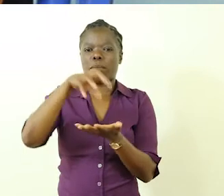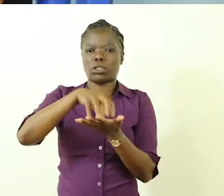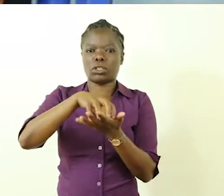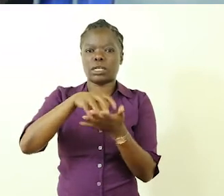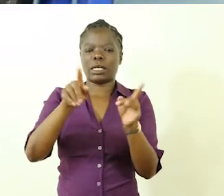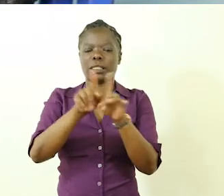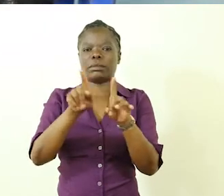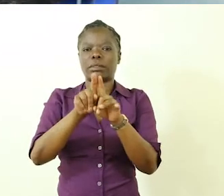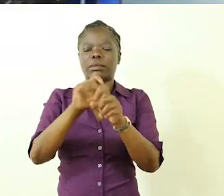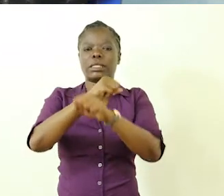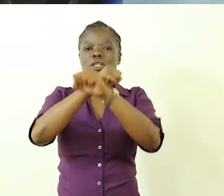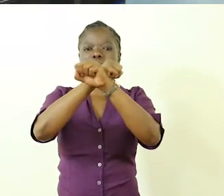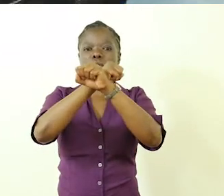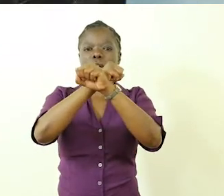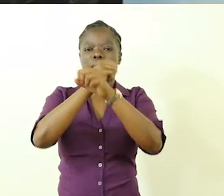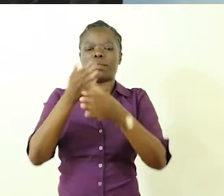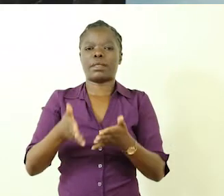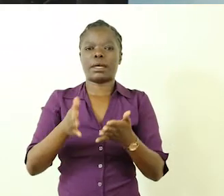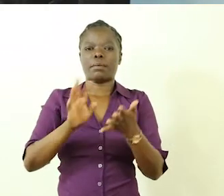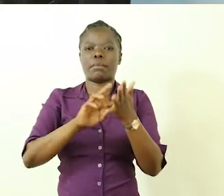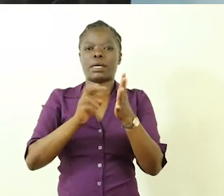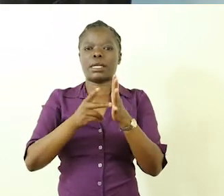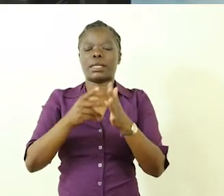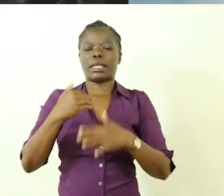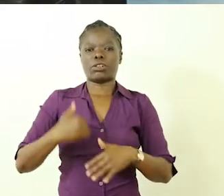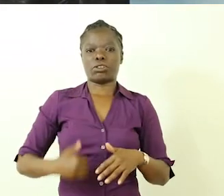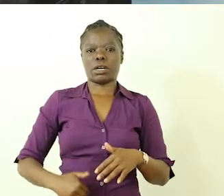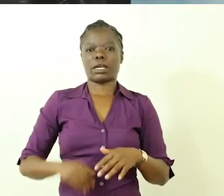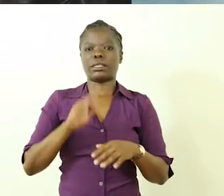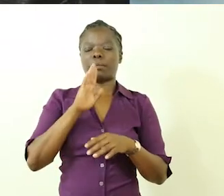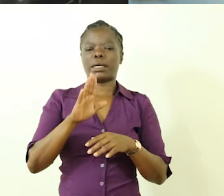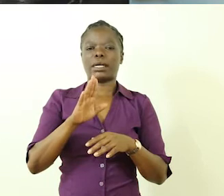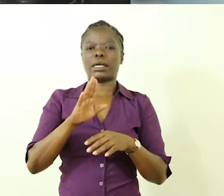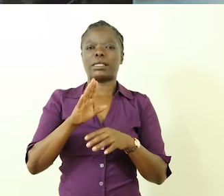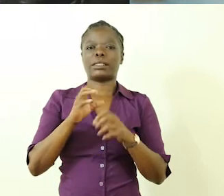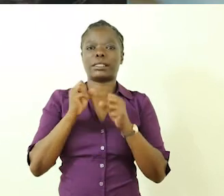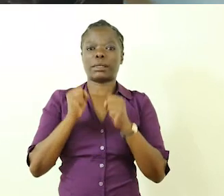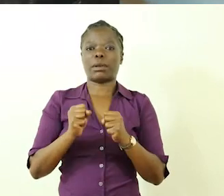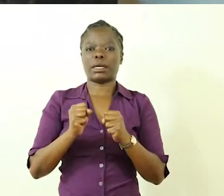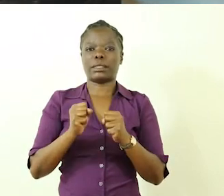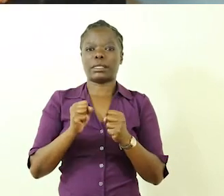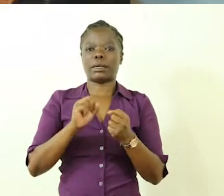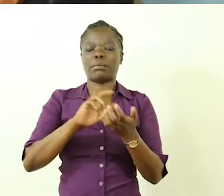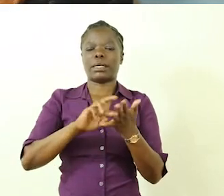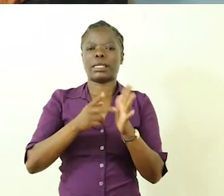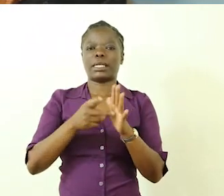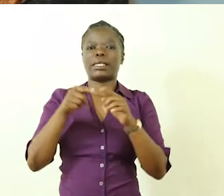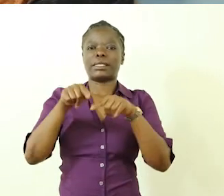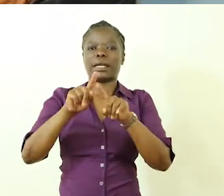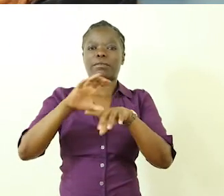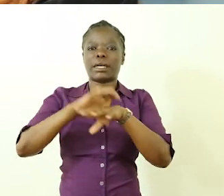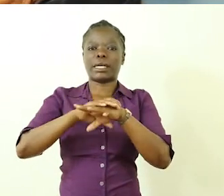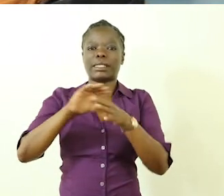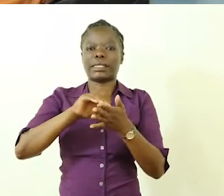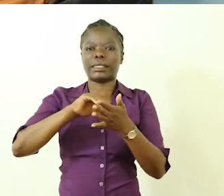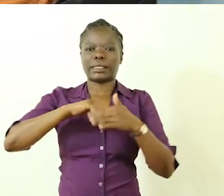also secured here, which means that the trunk is also being stabilized here. The baby doesn't get tired easily